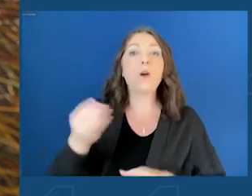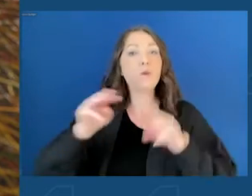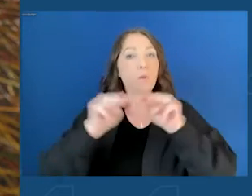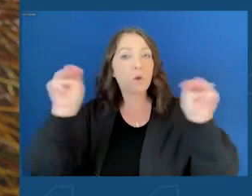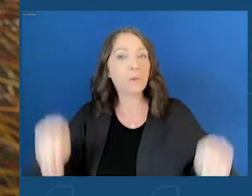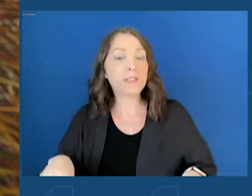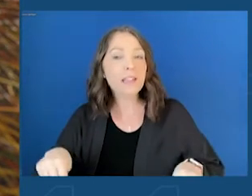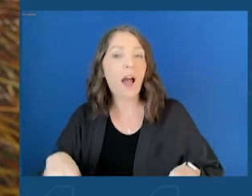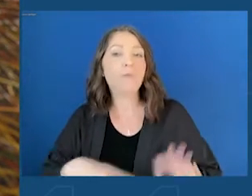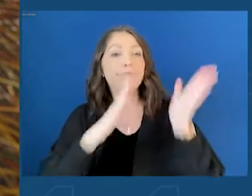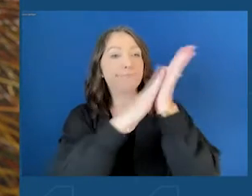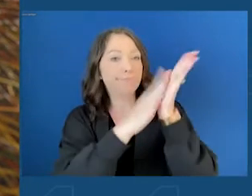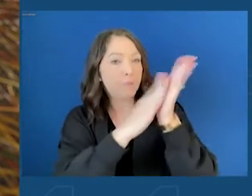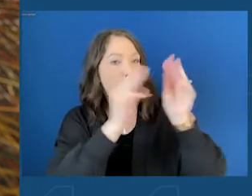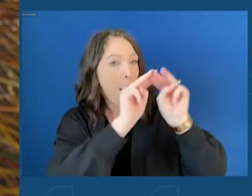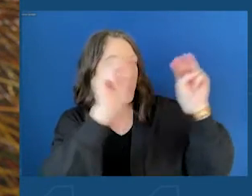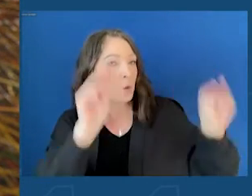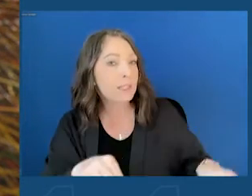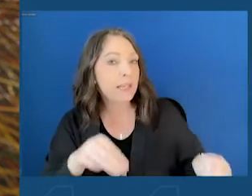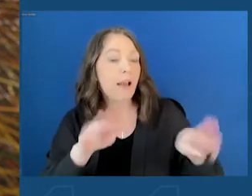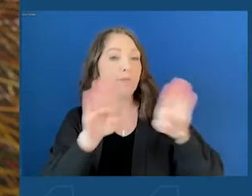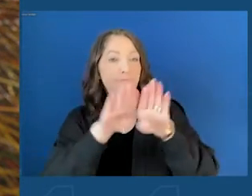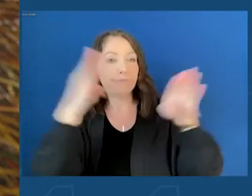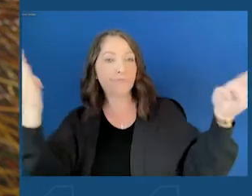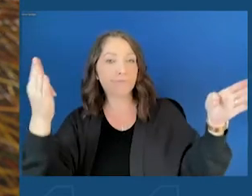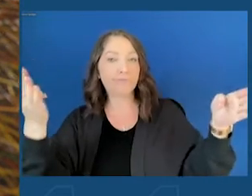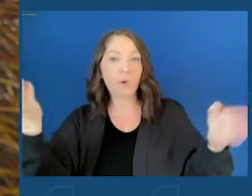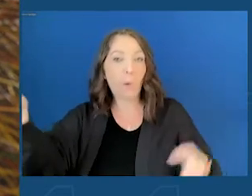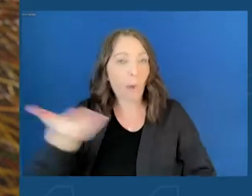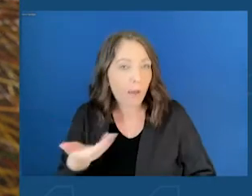for the museum for opening up their space.